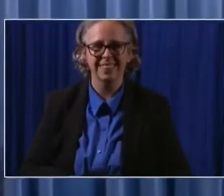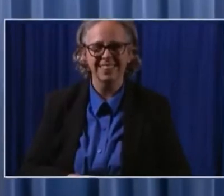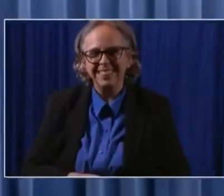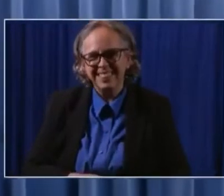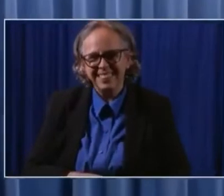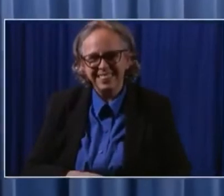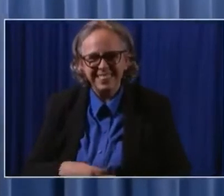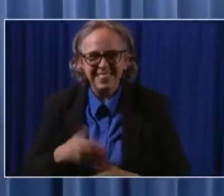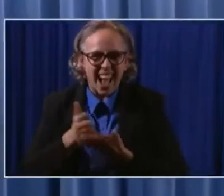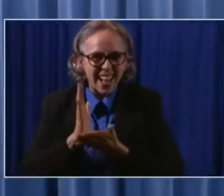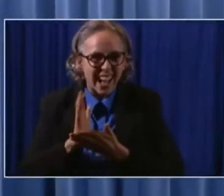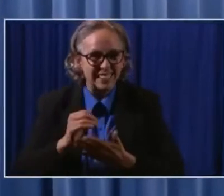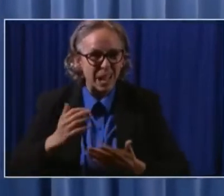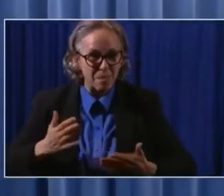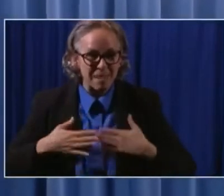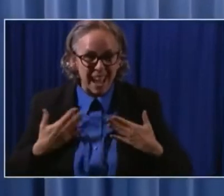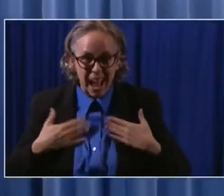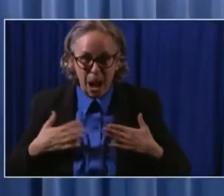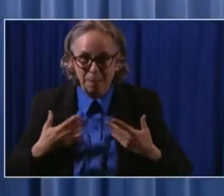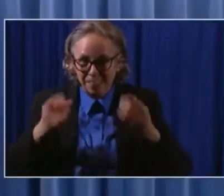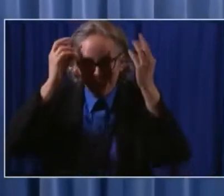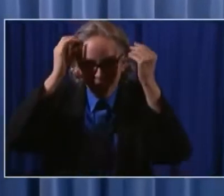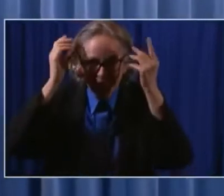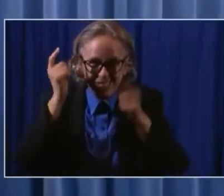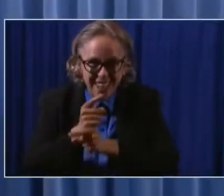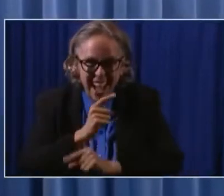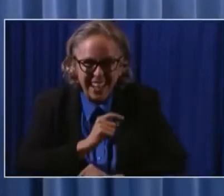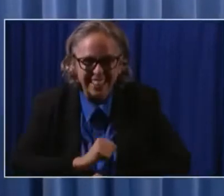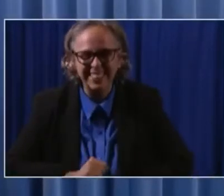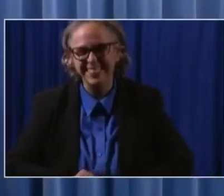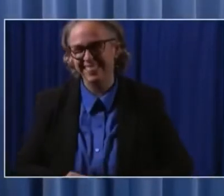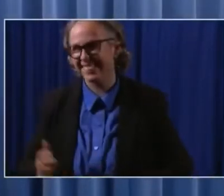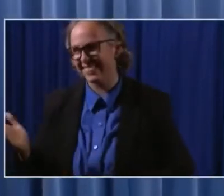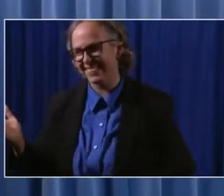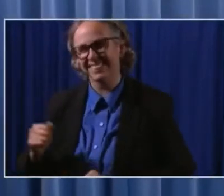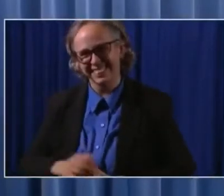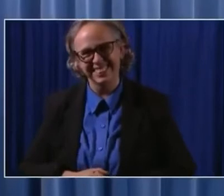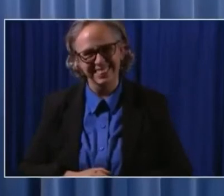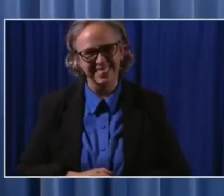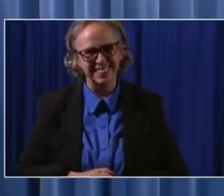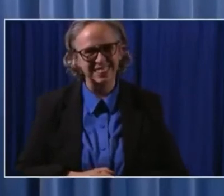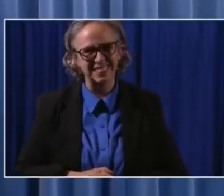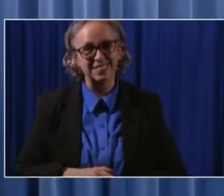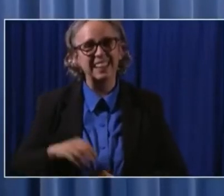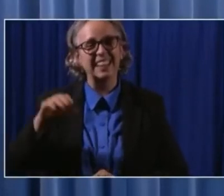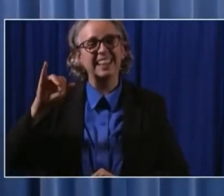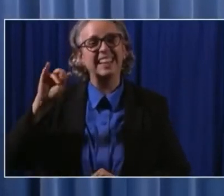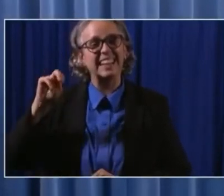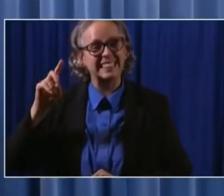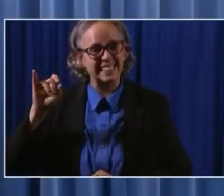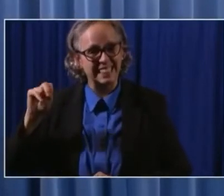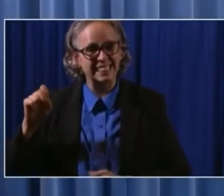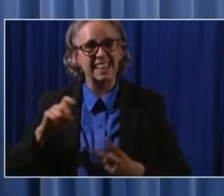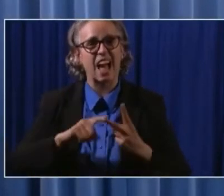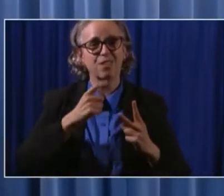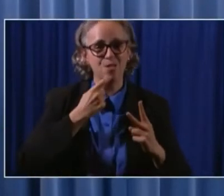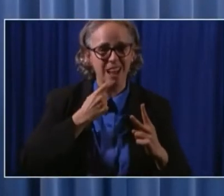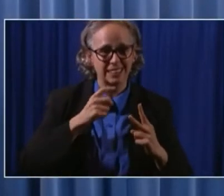are some happy thoughts. Indians and Reds start playing for real this week.